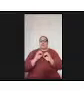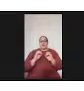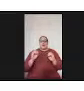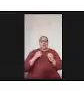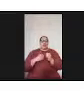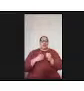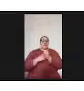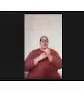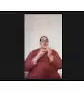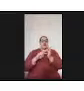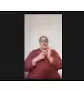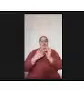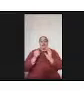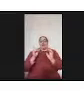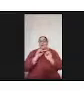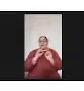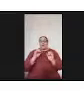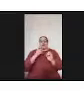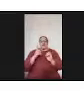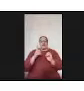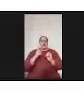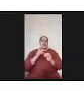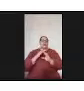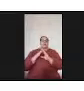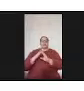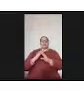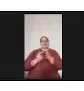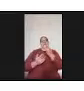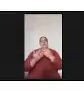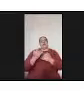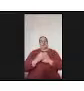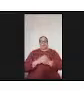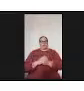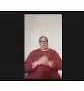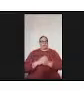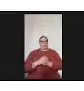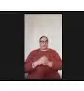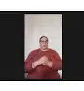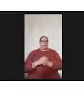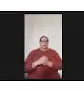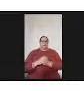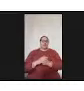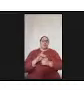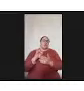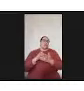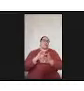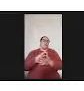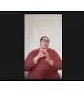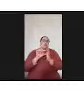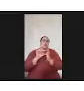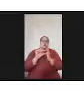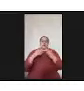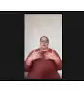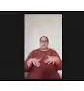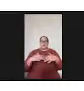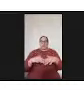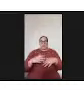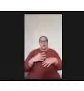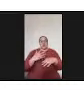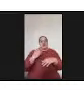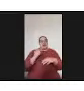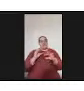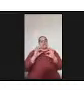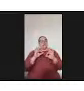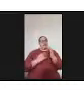in place to prevent fire. That is why it is crucial to have effective